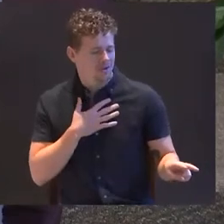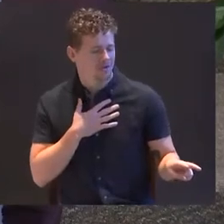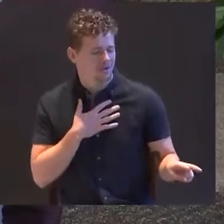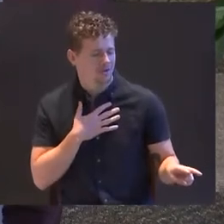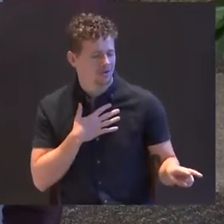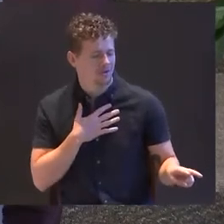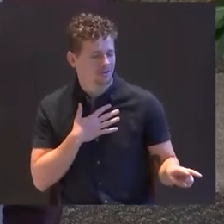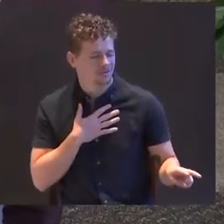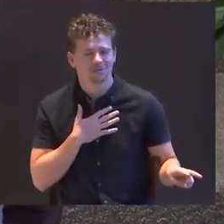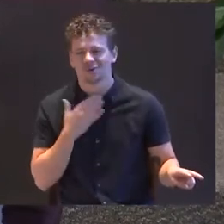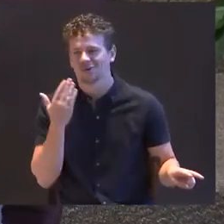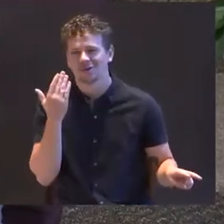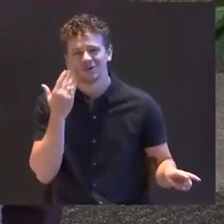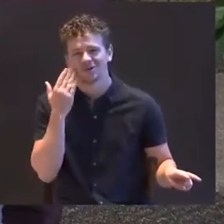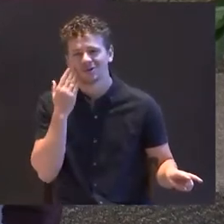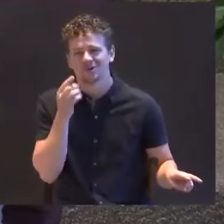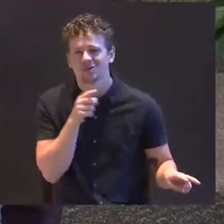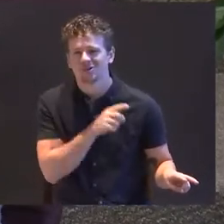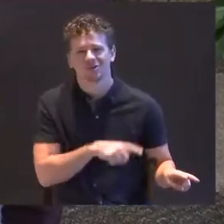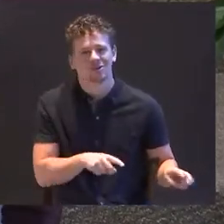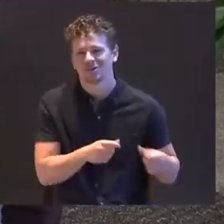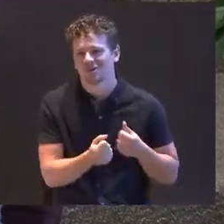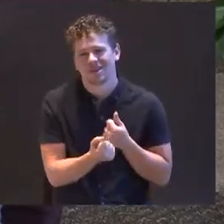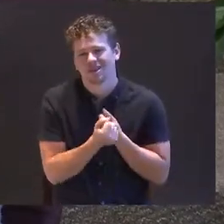sigh, and know they love you.